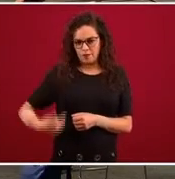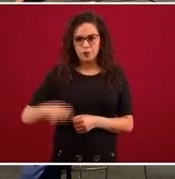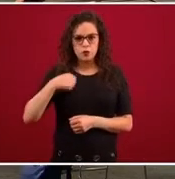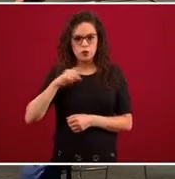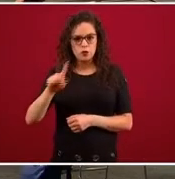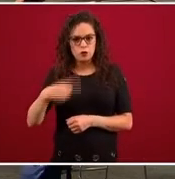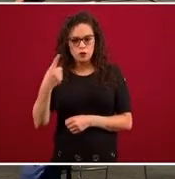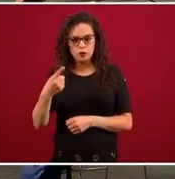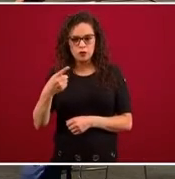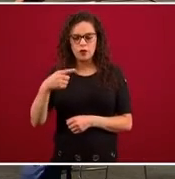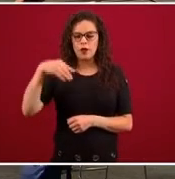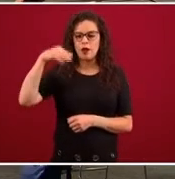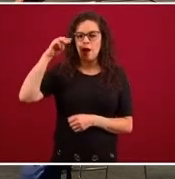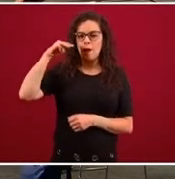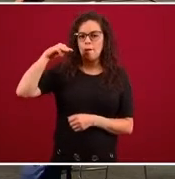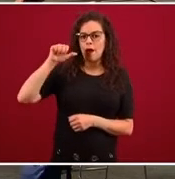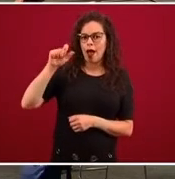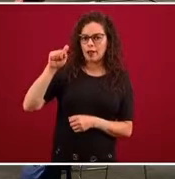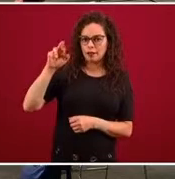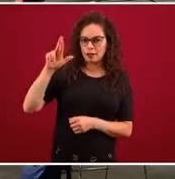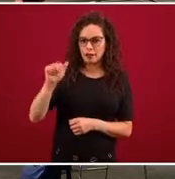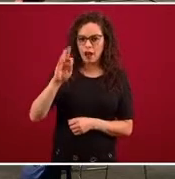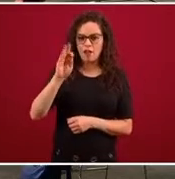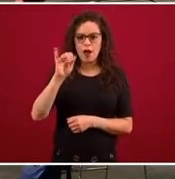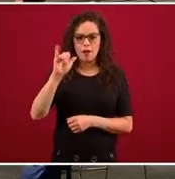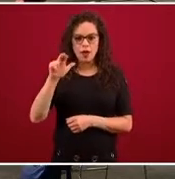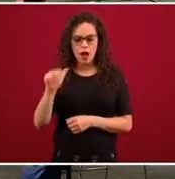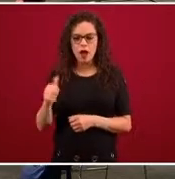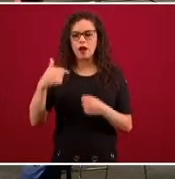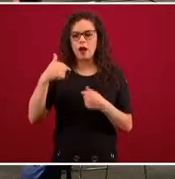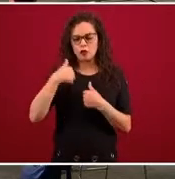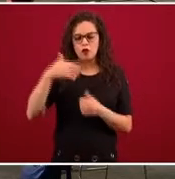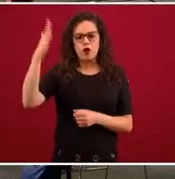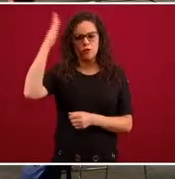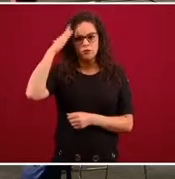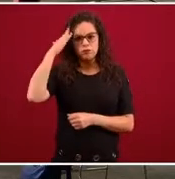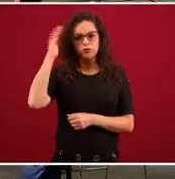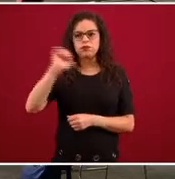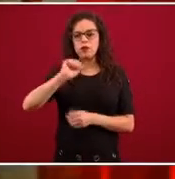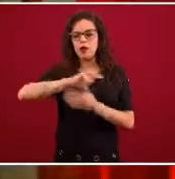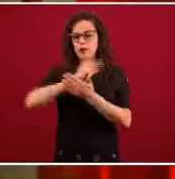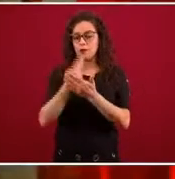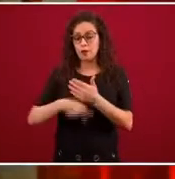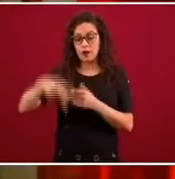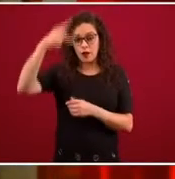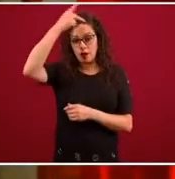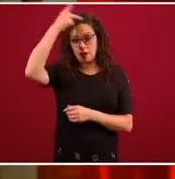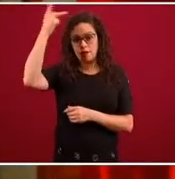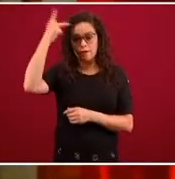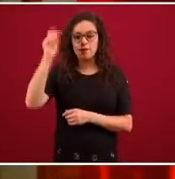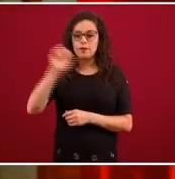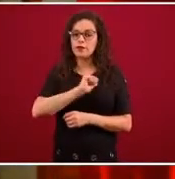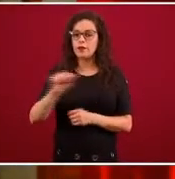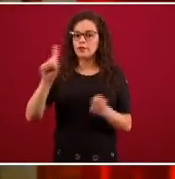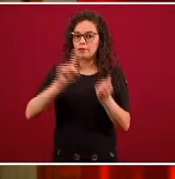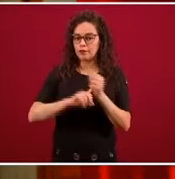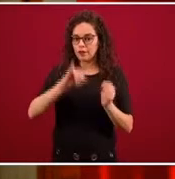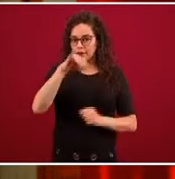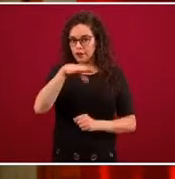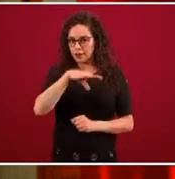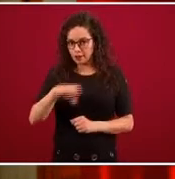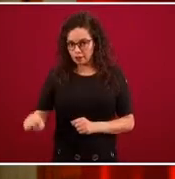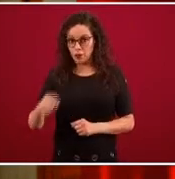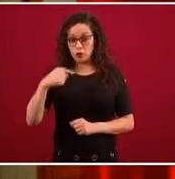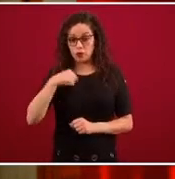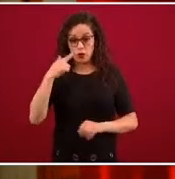is Fabiana Cepeda Arias, and I am here in charge of nursing at IMSS.